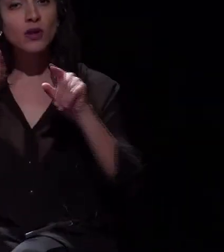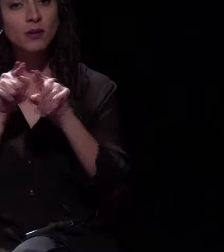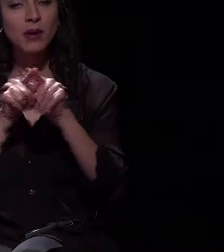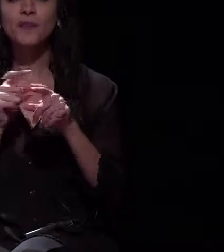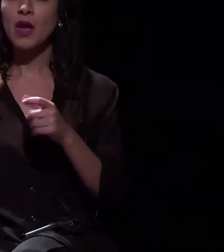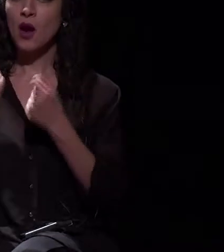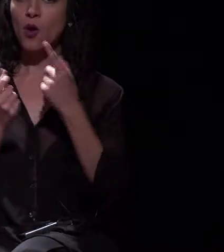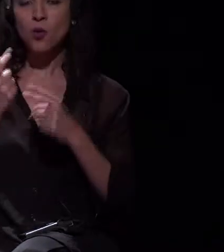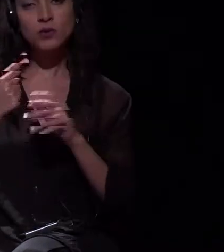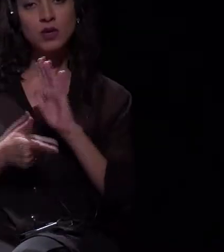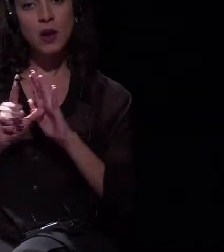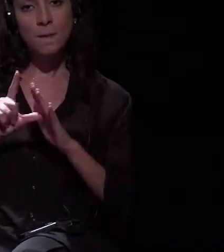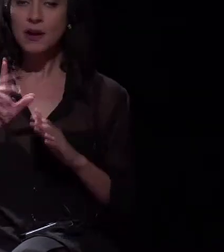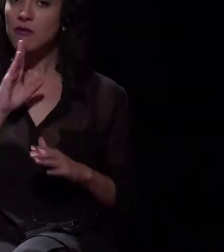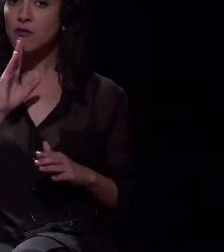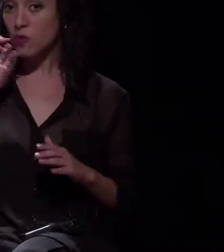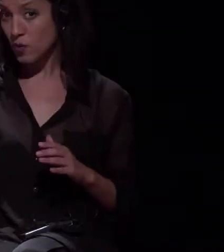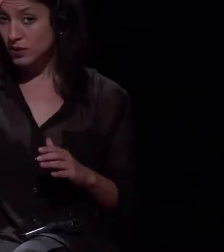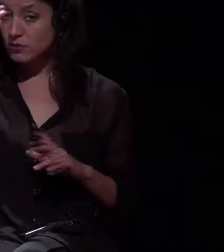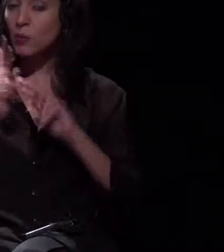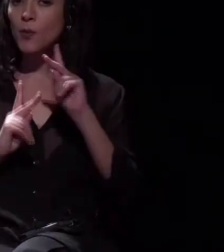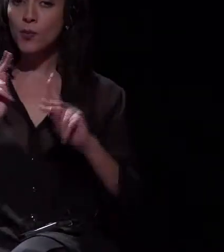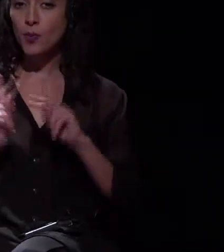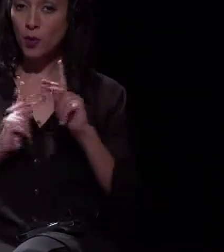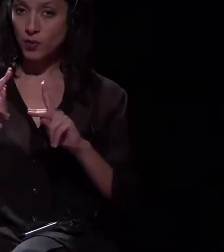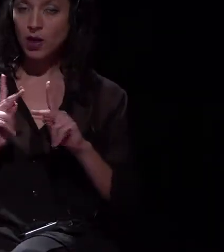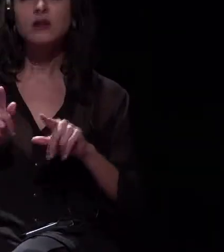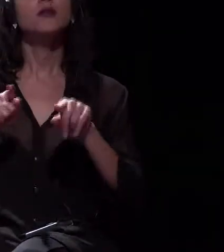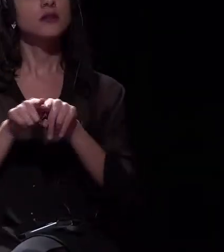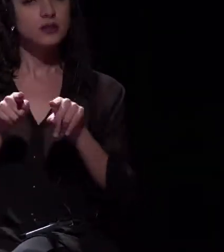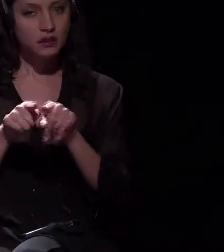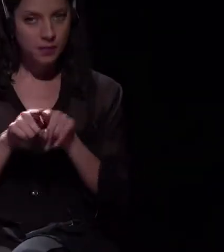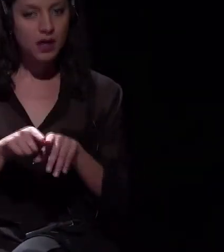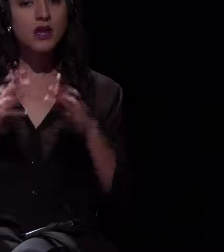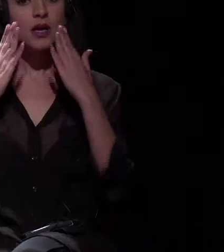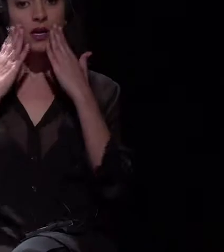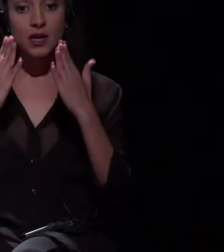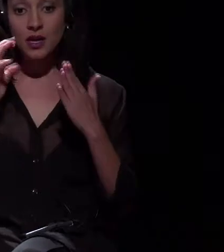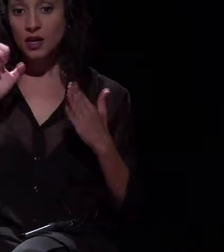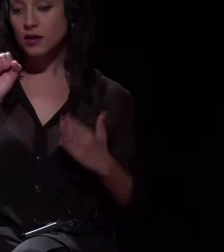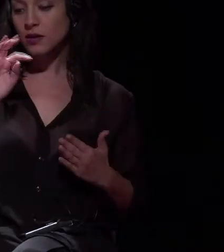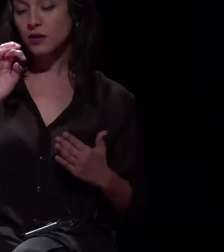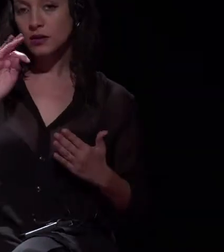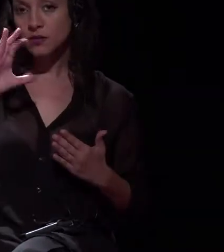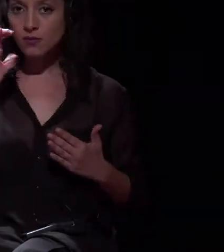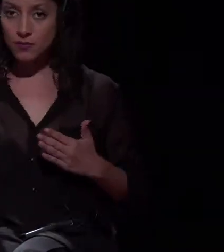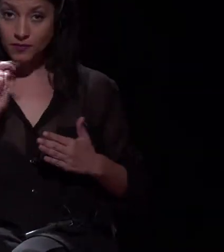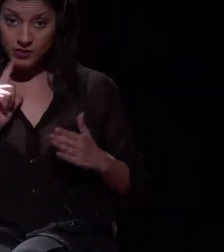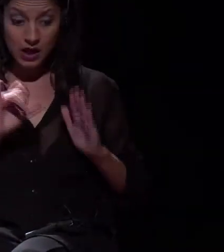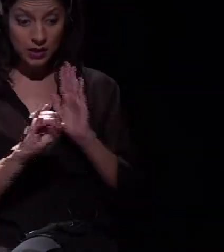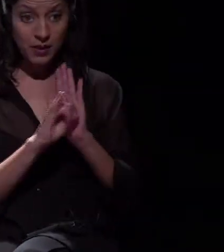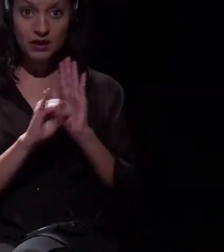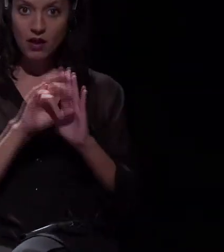aesthetic foundations from which to articulate an identity that resisted and defied what was perceived as an imposed canon from the